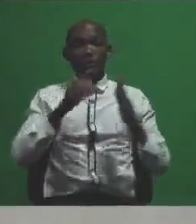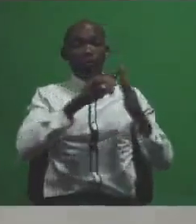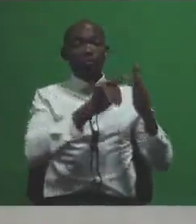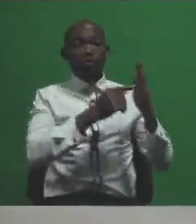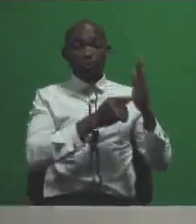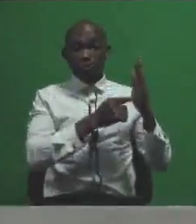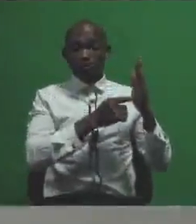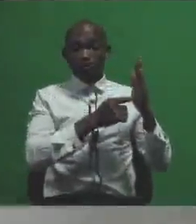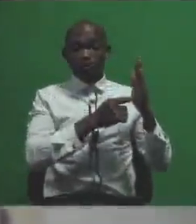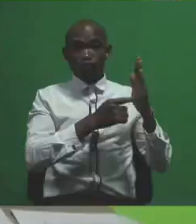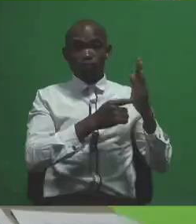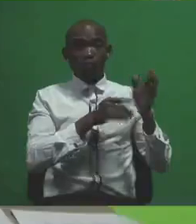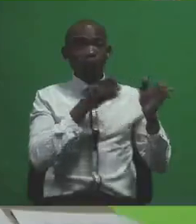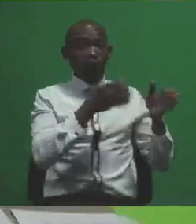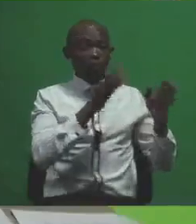rules.